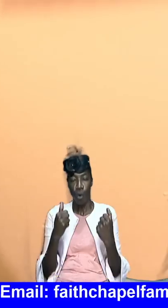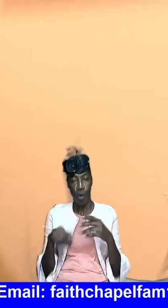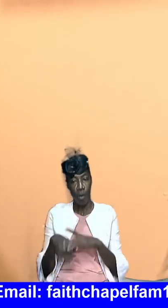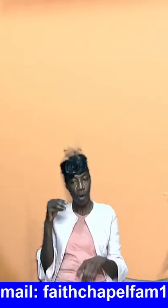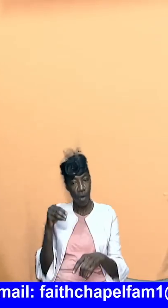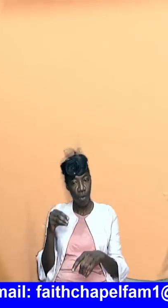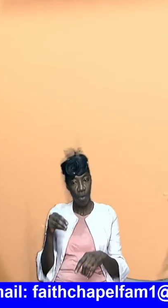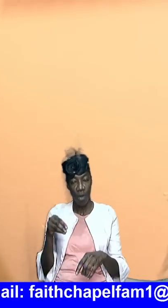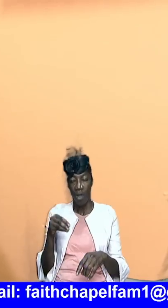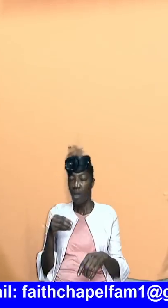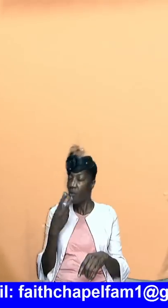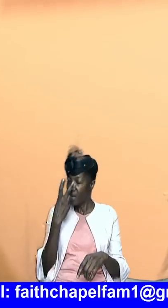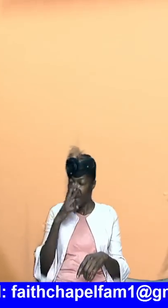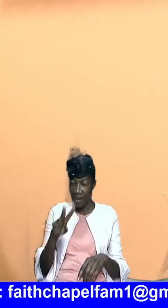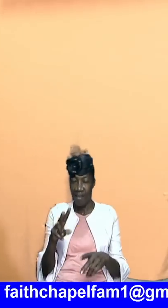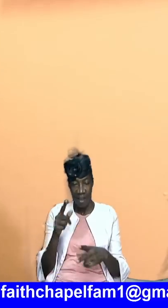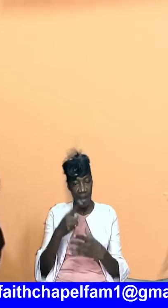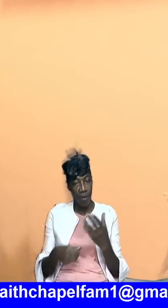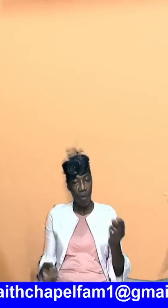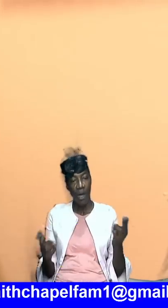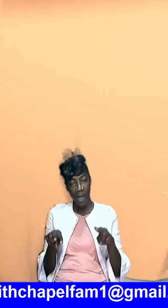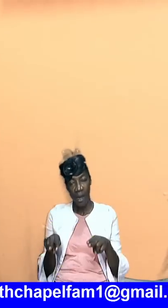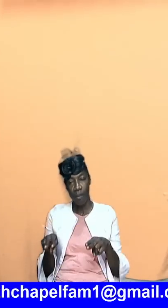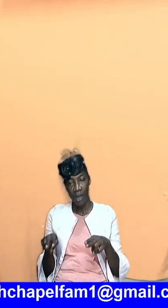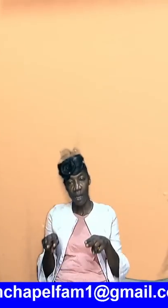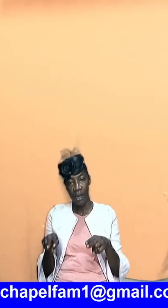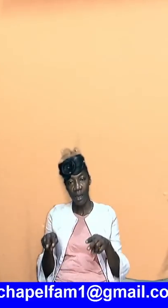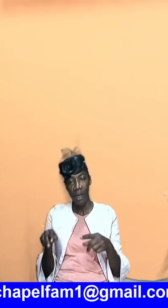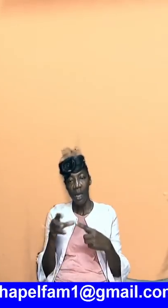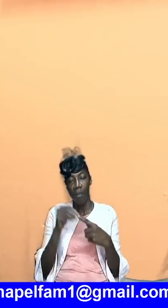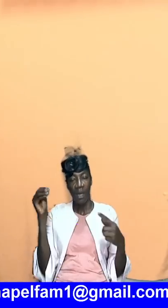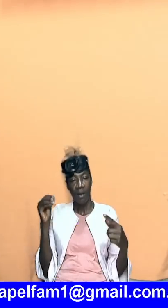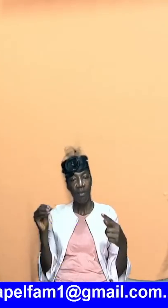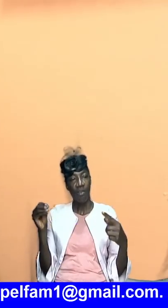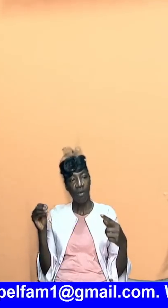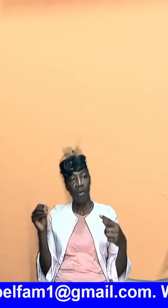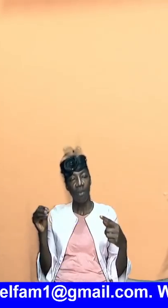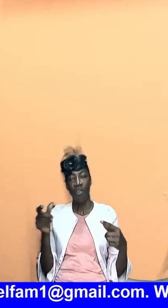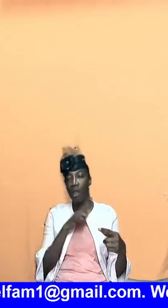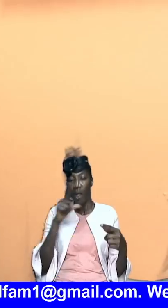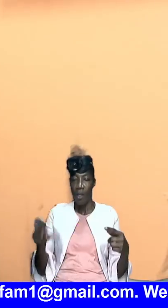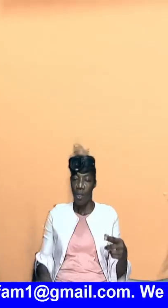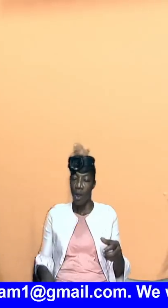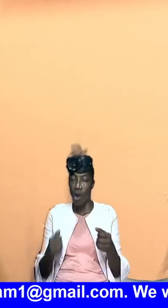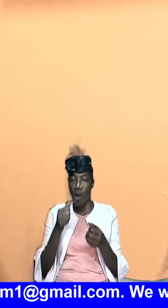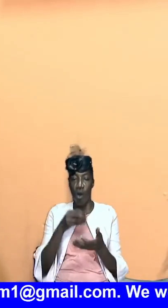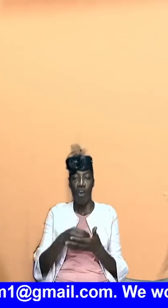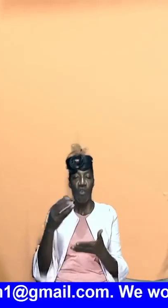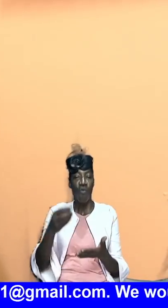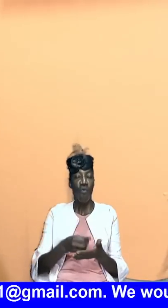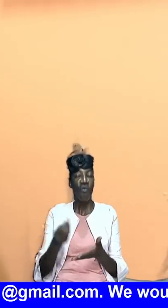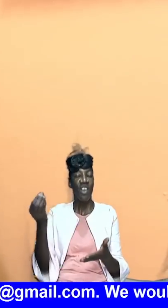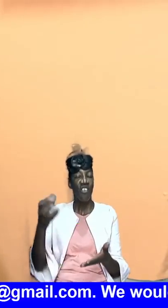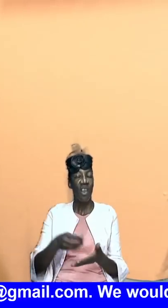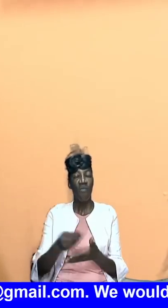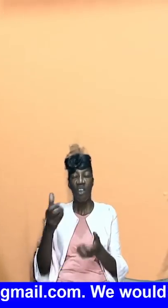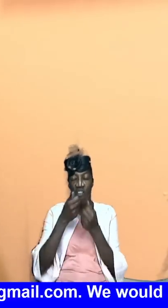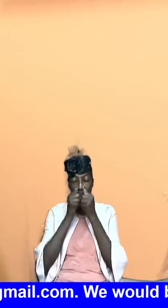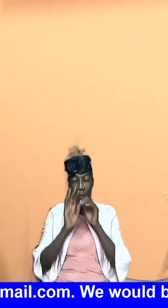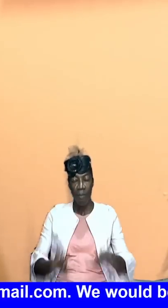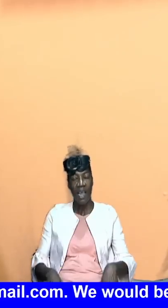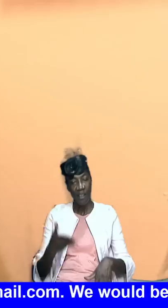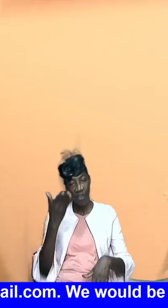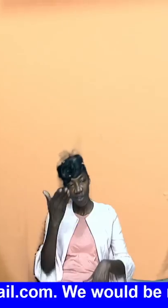that we can feel it out and we can make some decisions after that. The Lord richly, richly bless